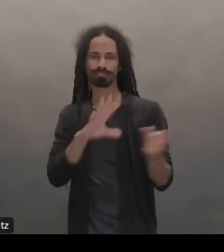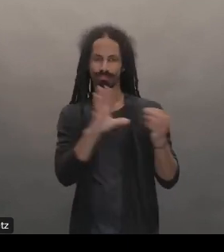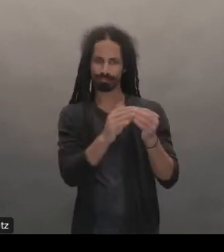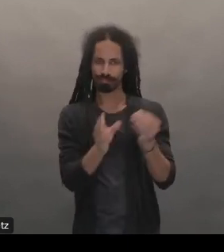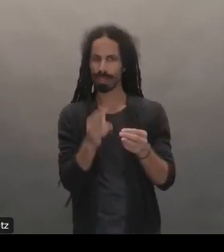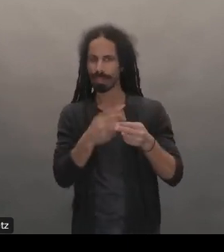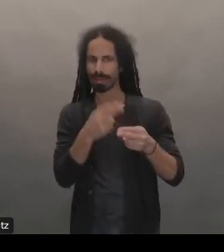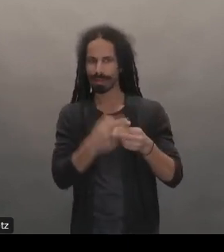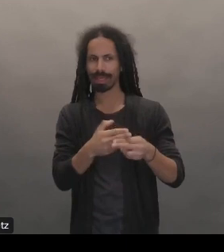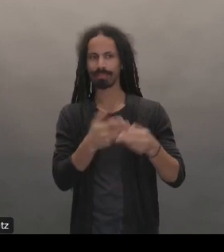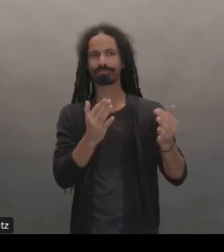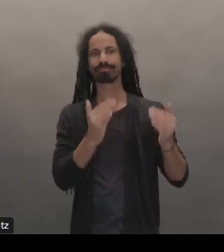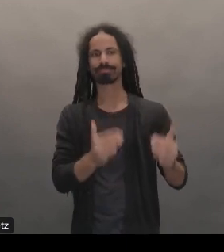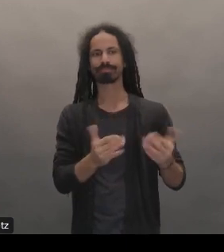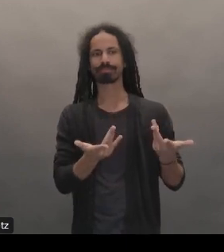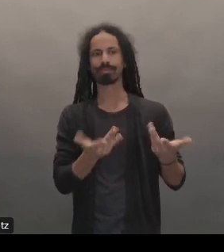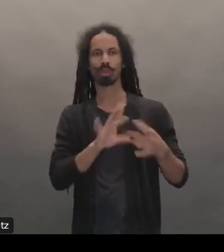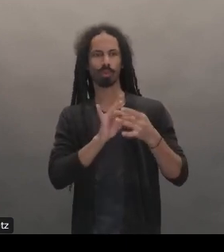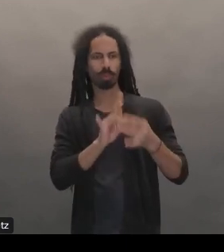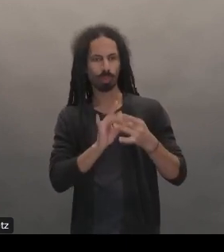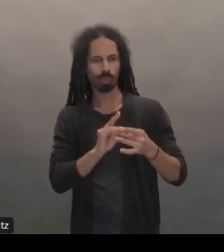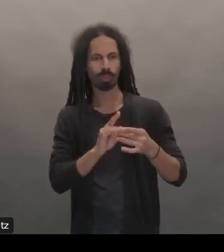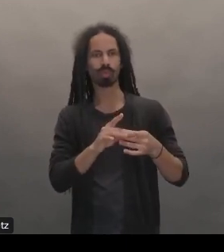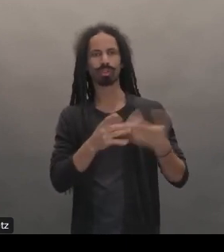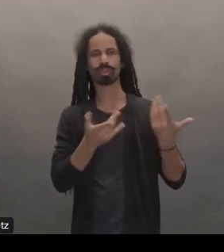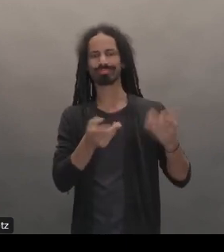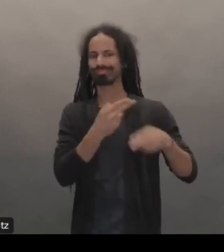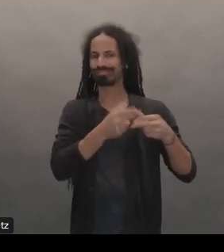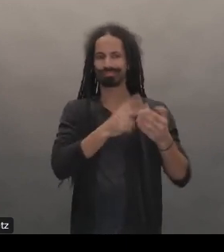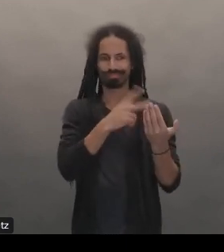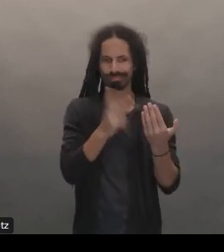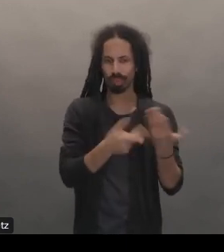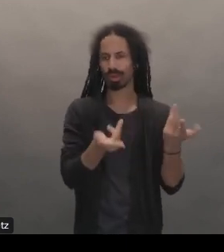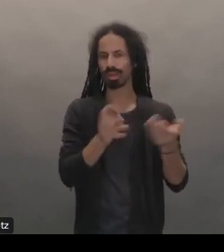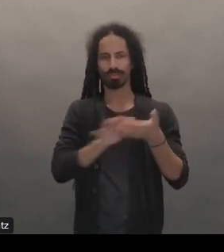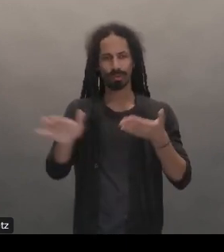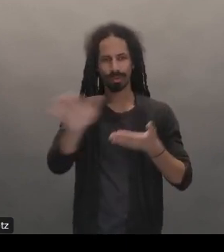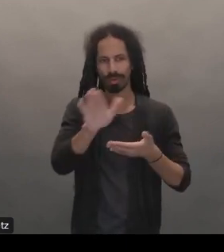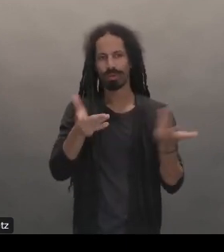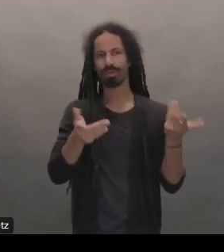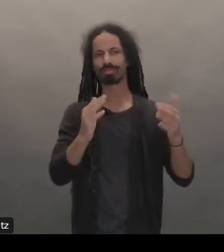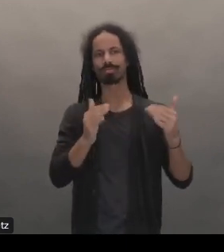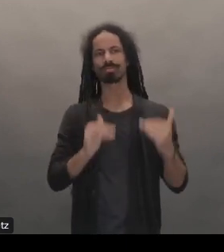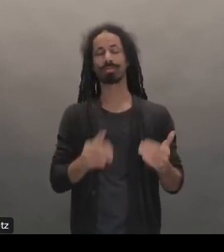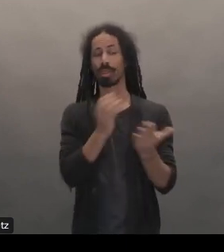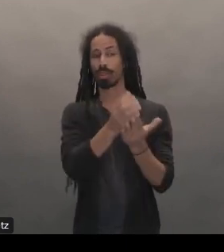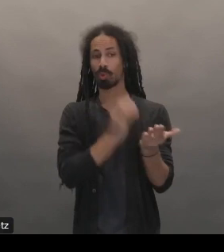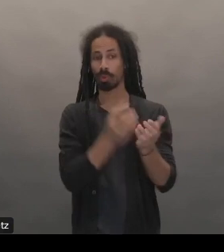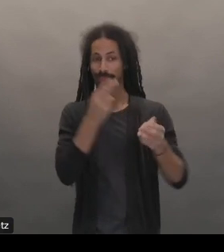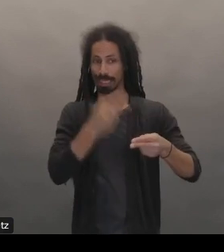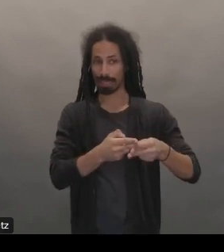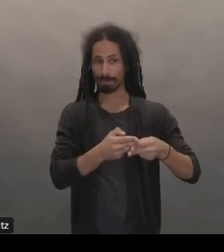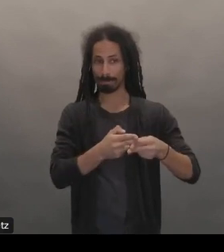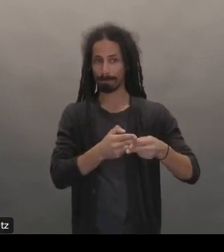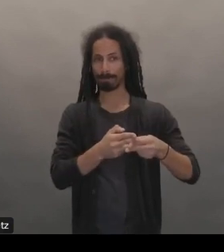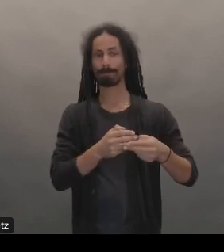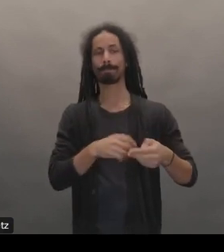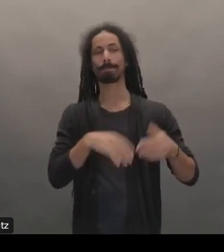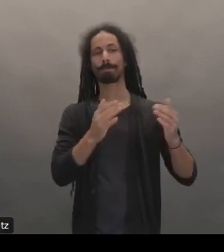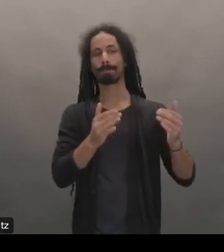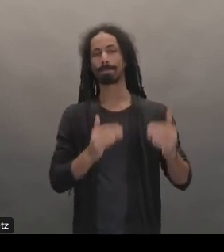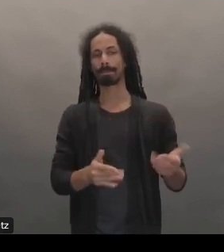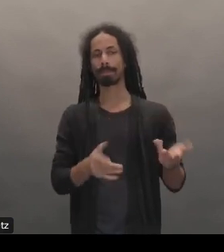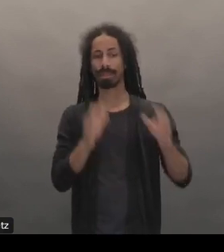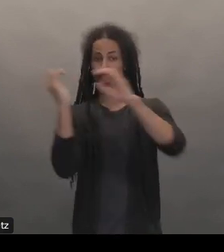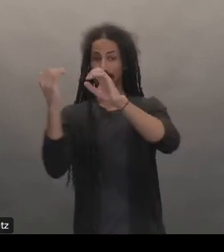the name of your program and the name of your college, the name of your course, and the course name comes next, followed by your instructor's name